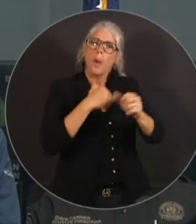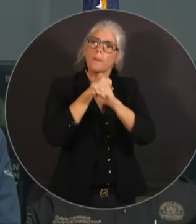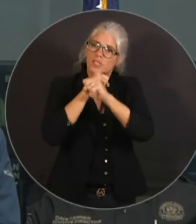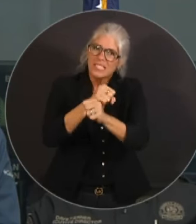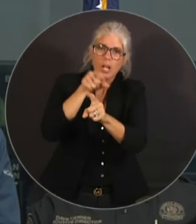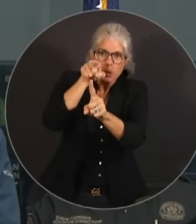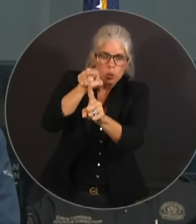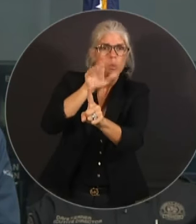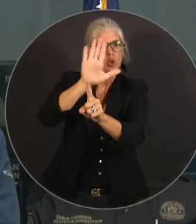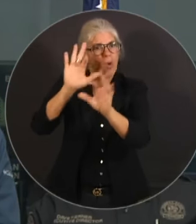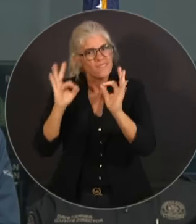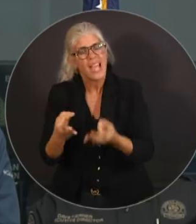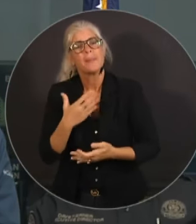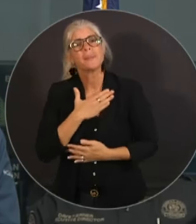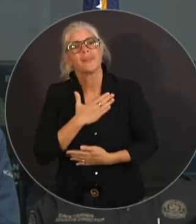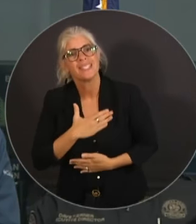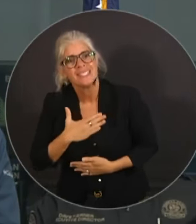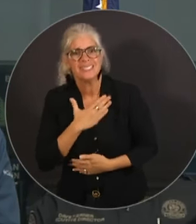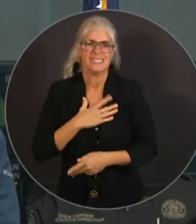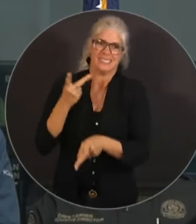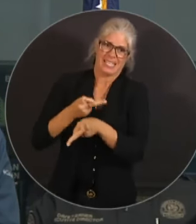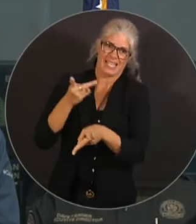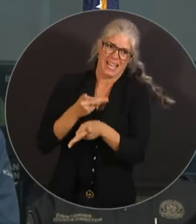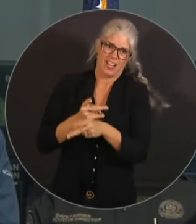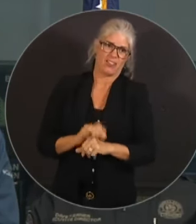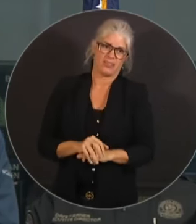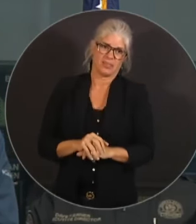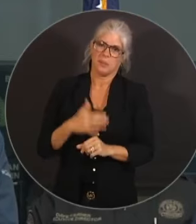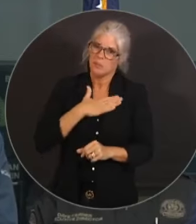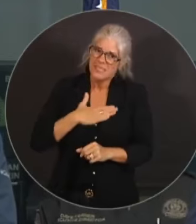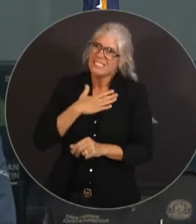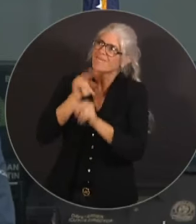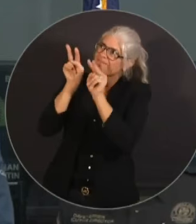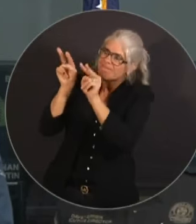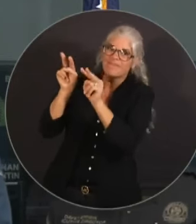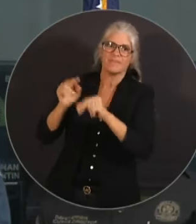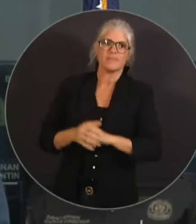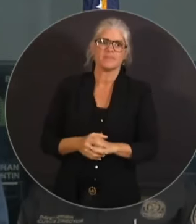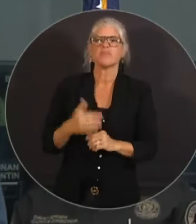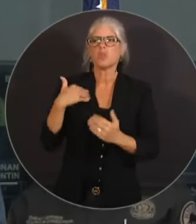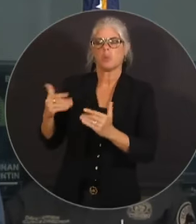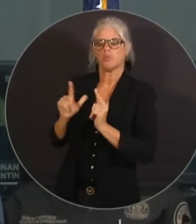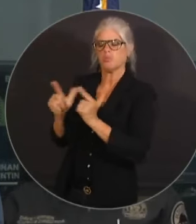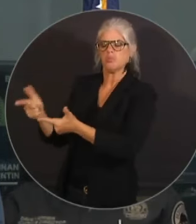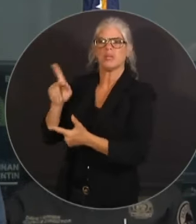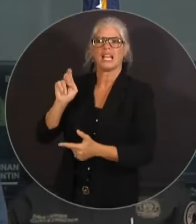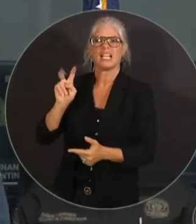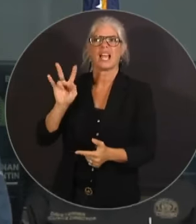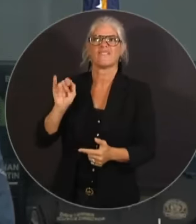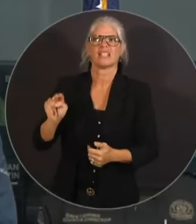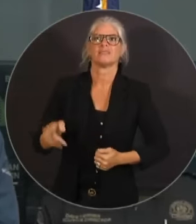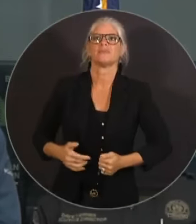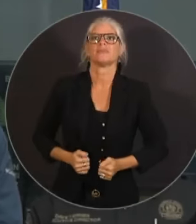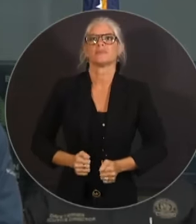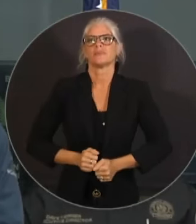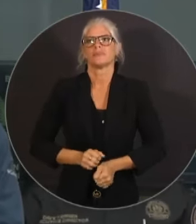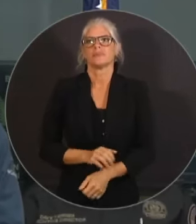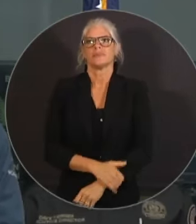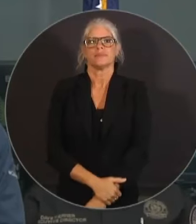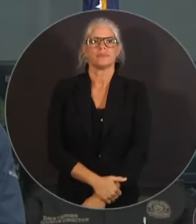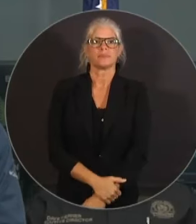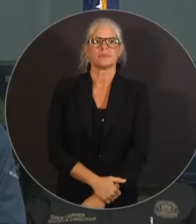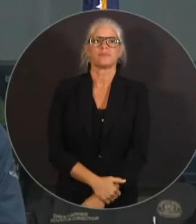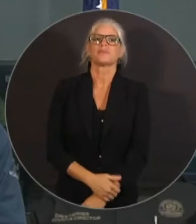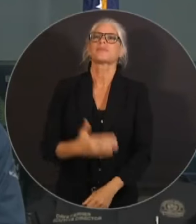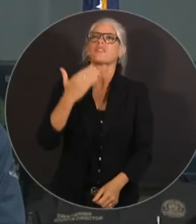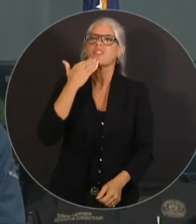So please take heed and do it now. Okay, Kevin Guthrie. Thank you, Governor, for your